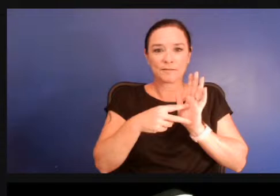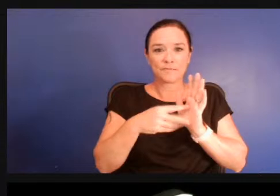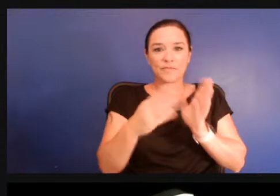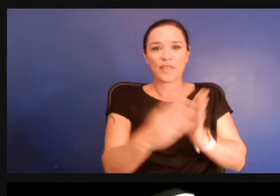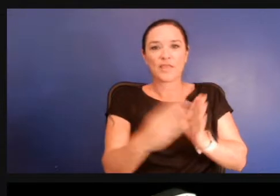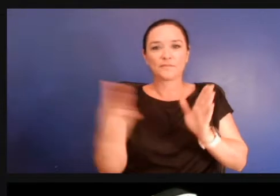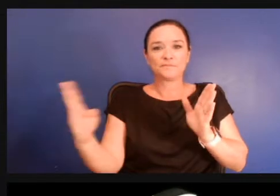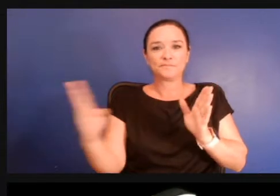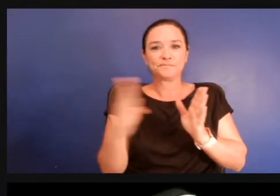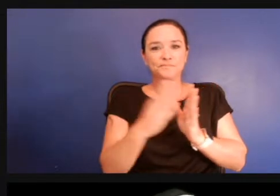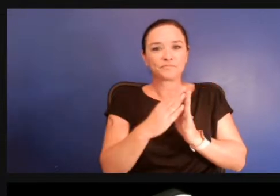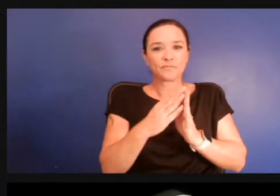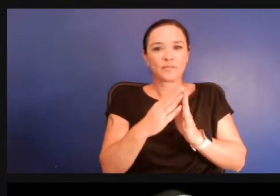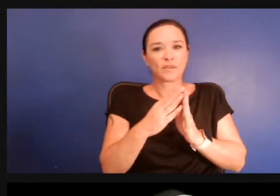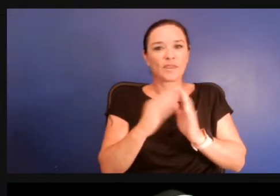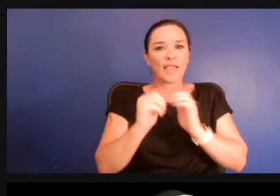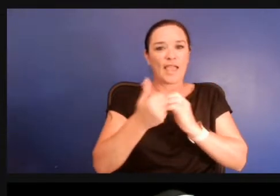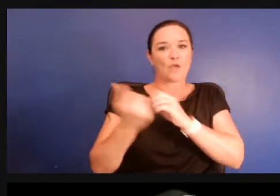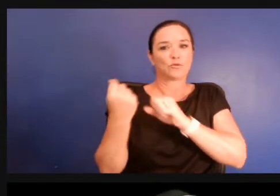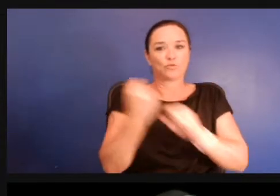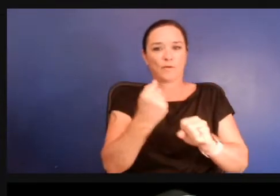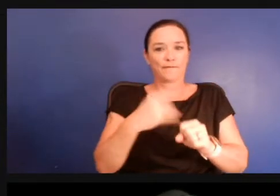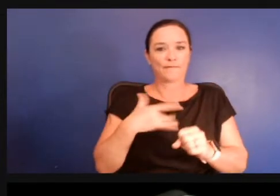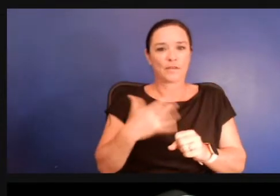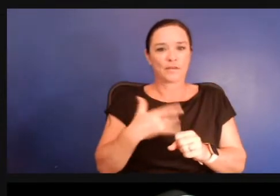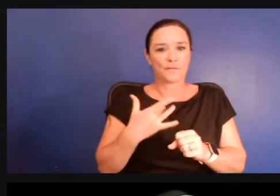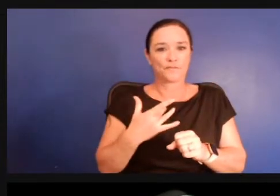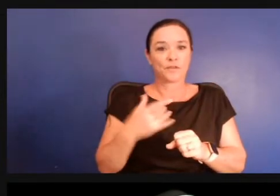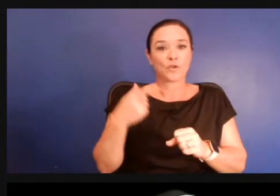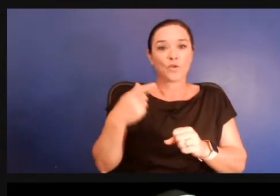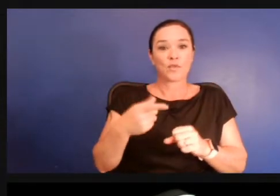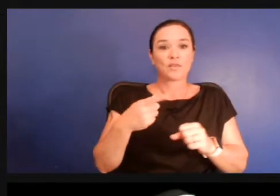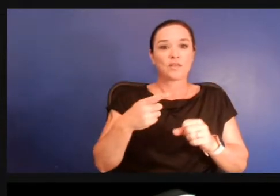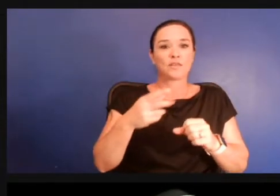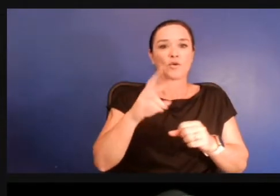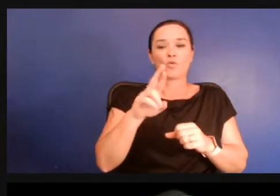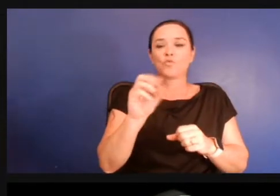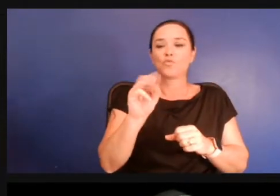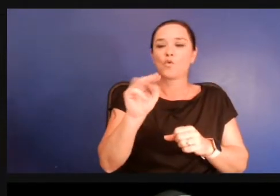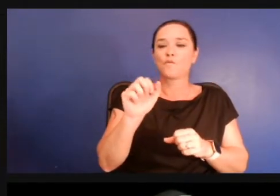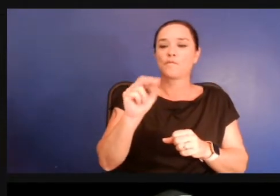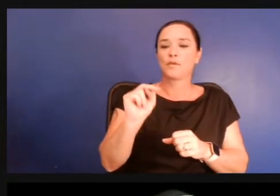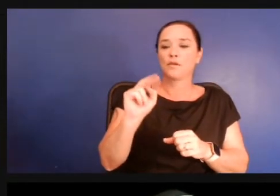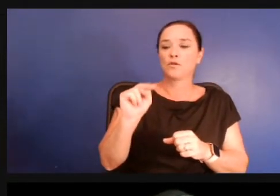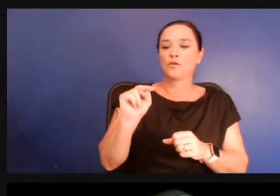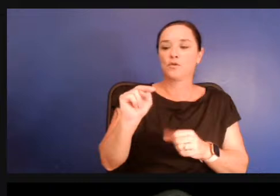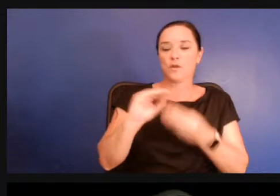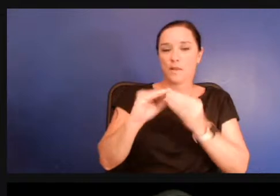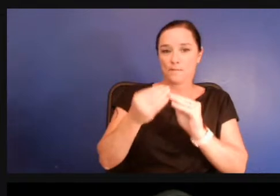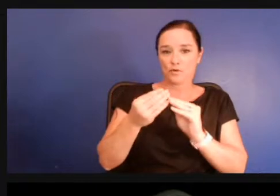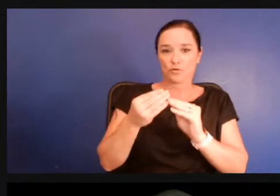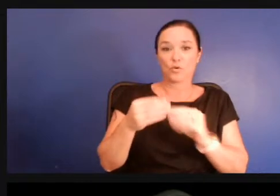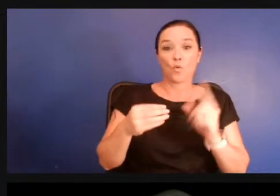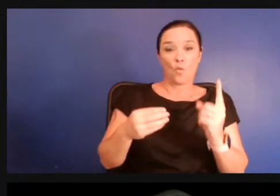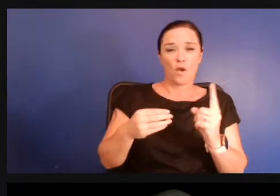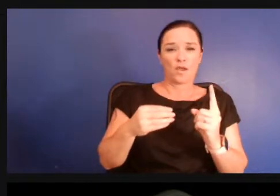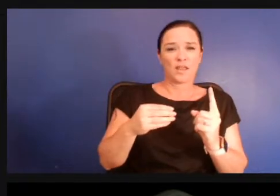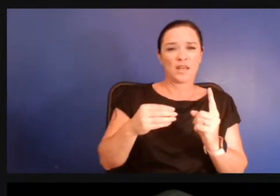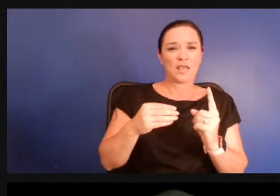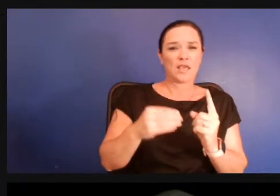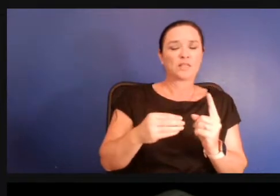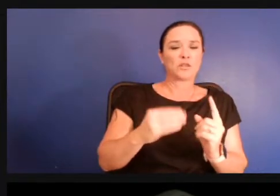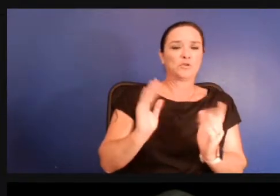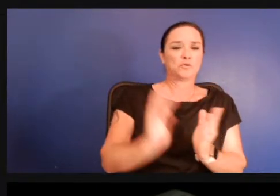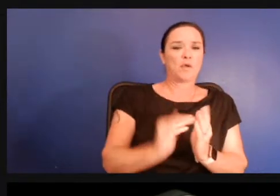scale of the intensity. So this is reported as Roman numerals, from 1 being the lowest and